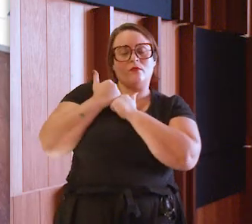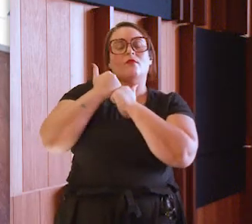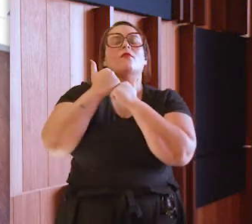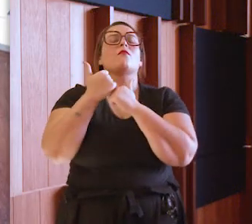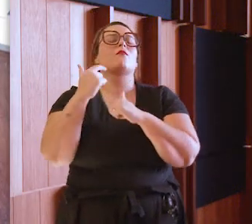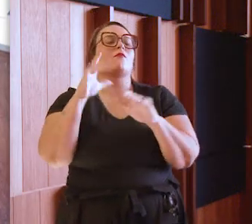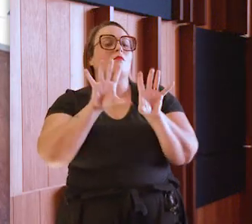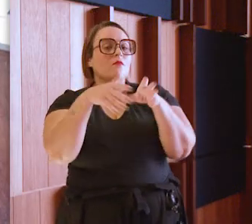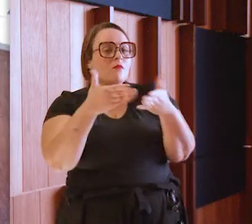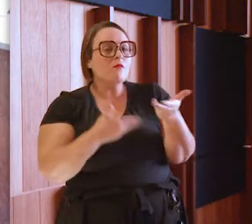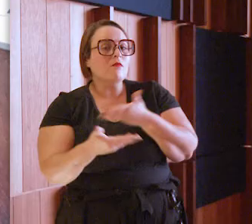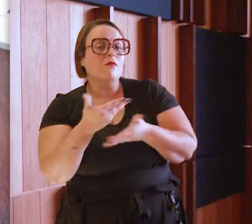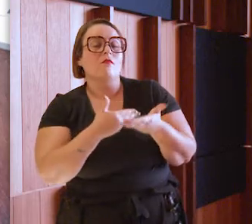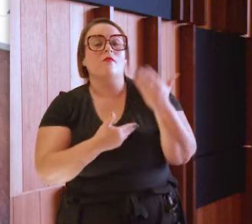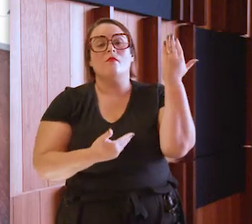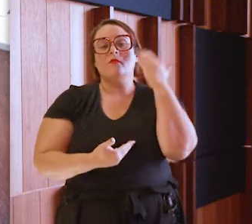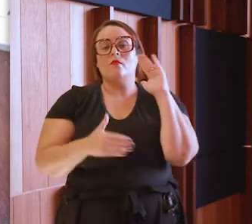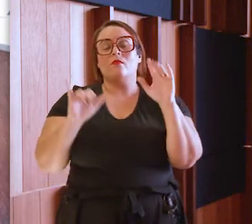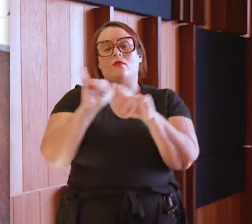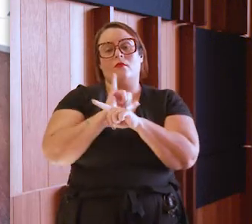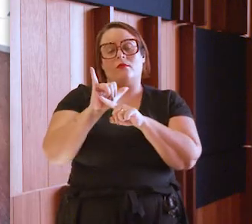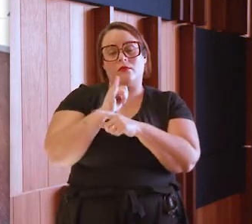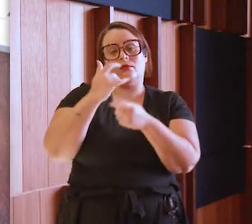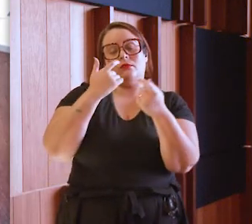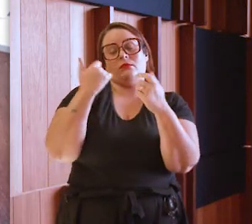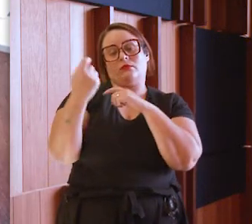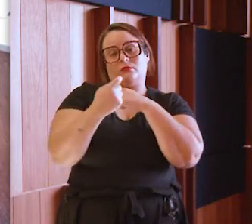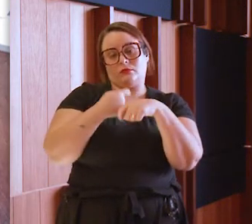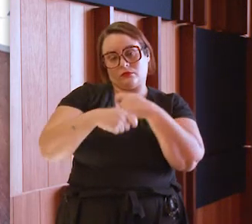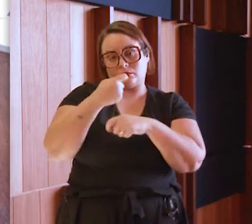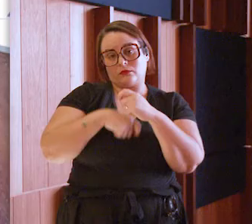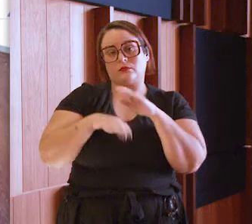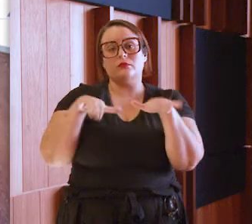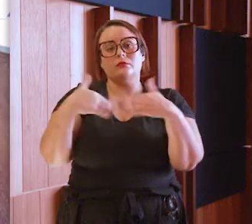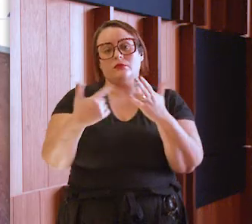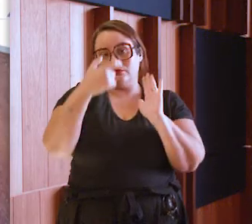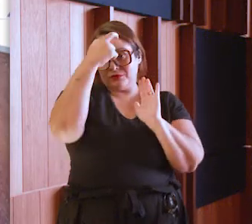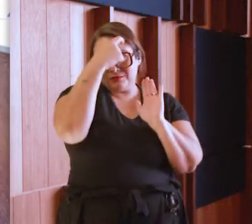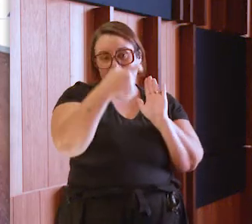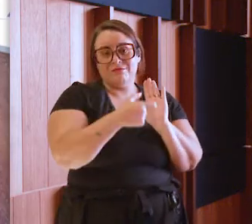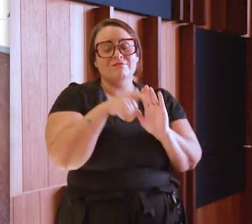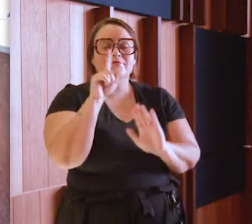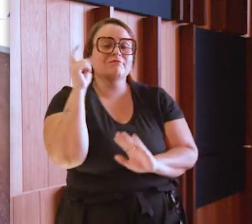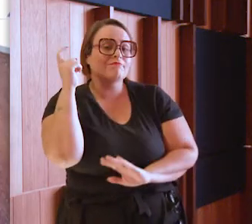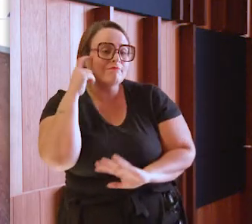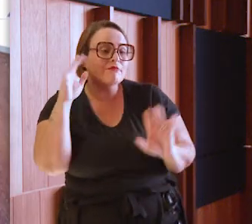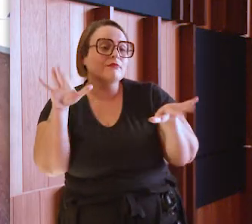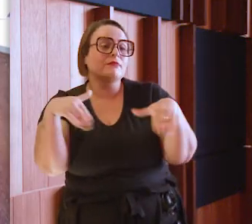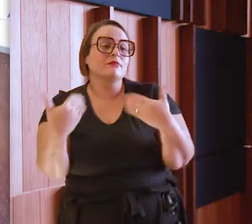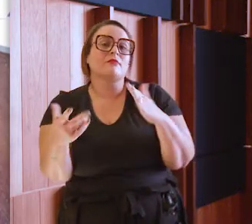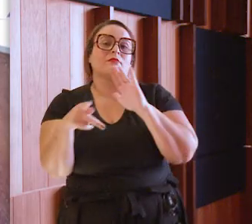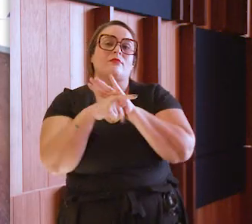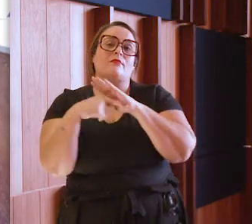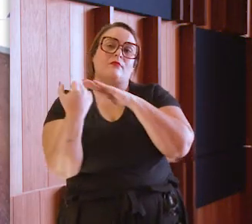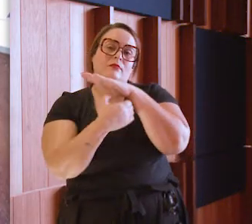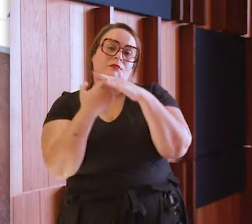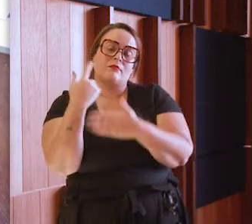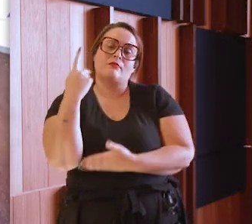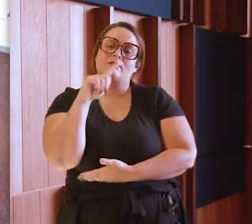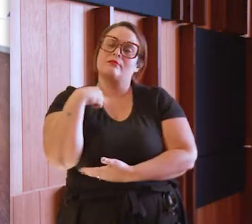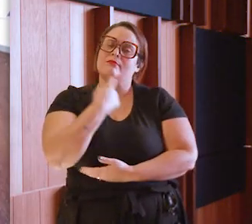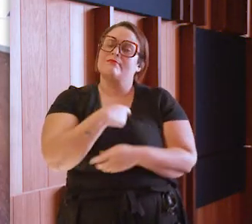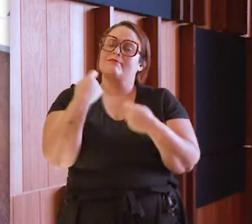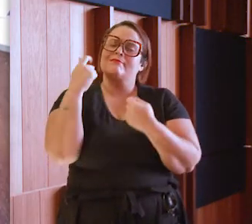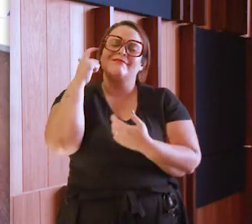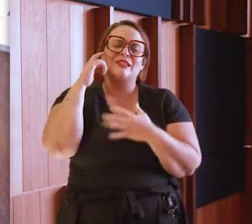AI transformation in our companies, what's happening from a data perspective, ERPs. We need them all. There are no silver bullets in terms of